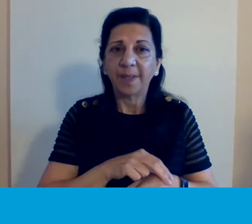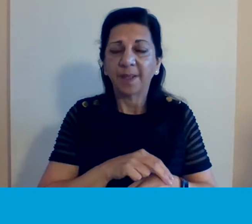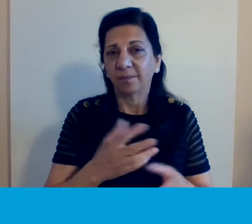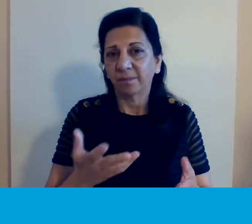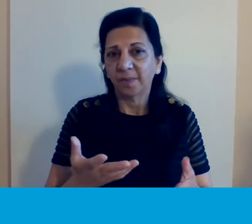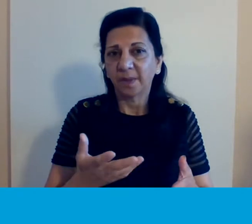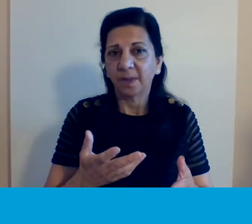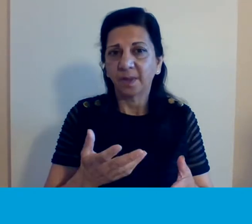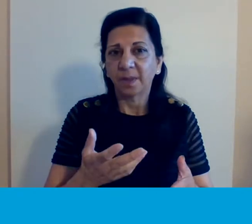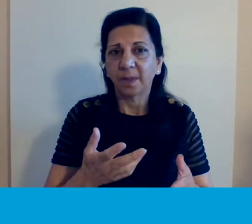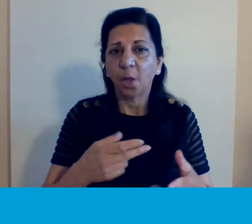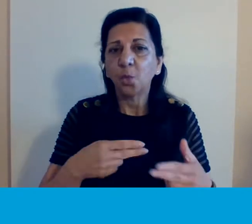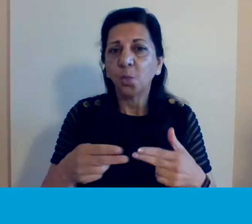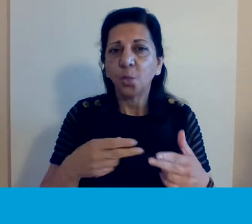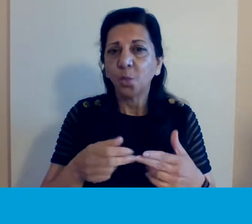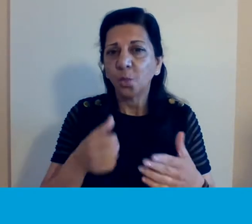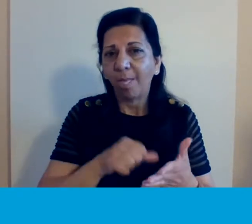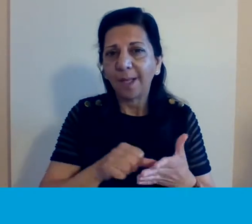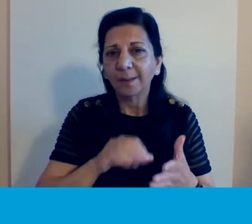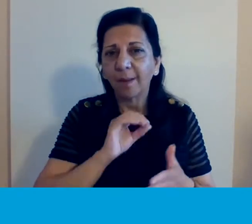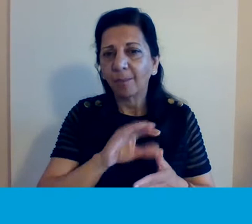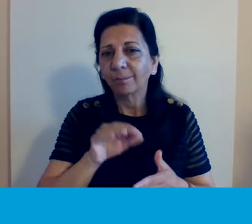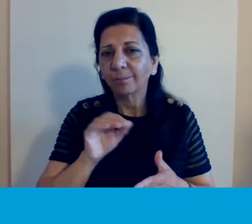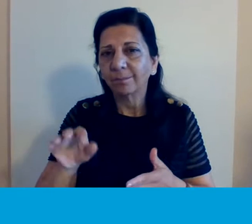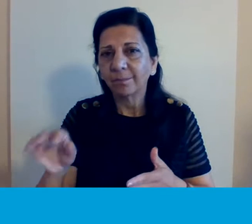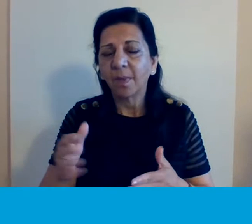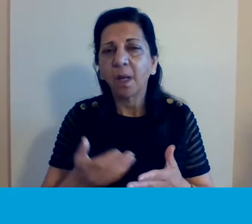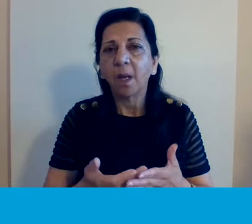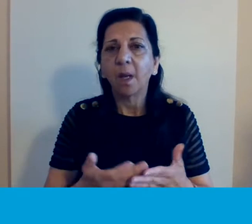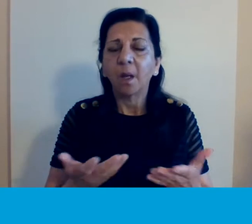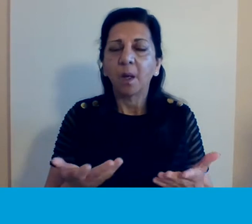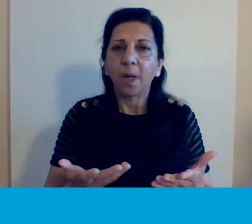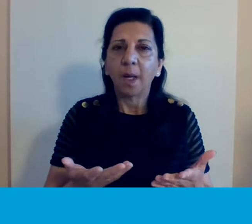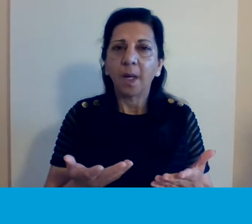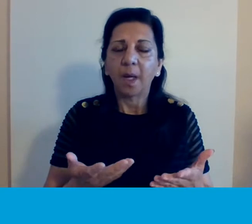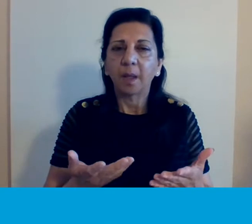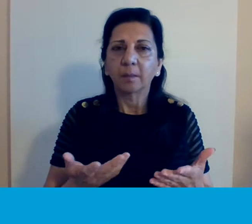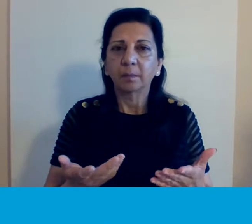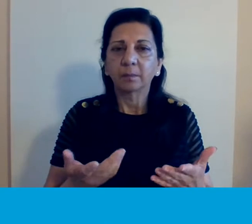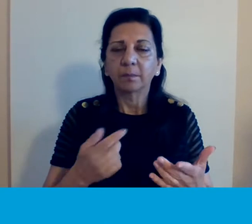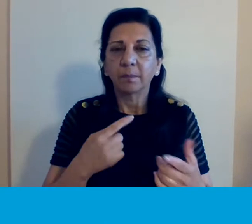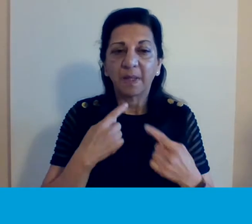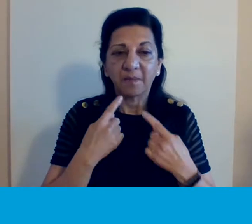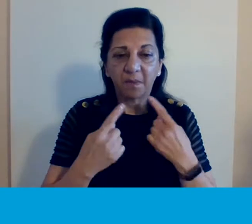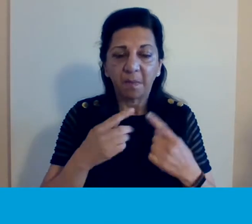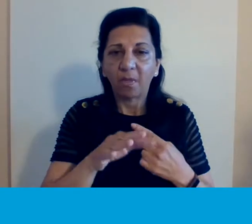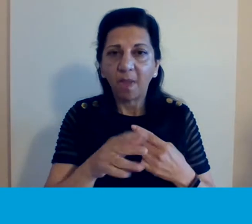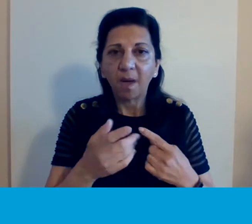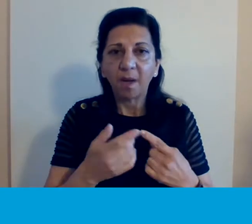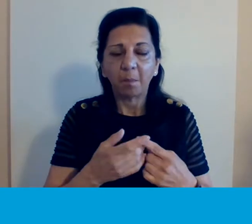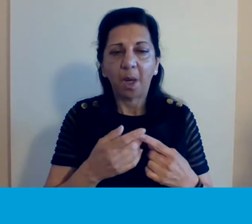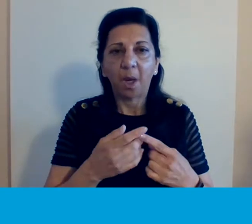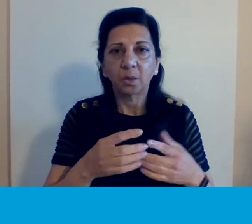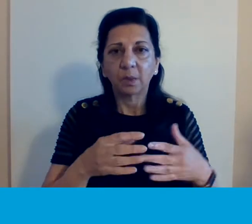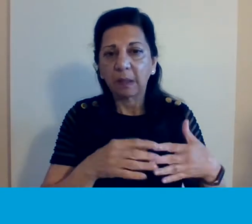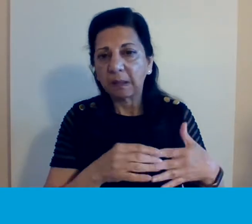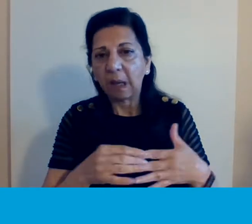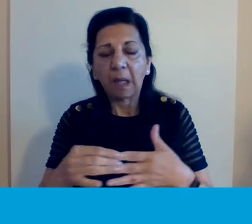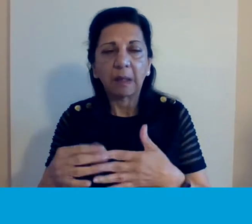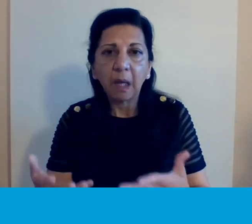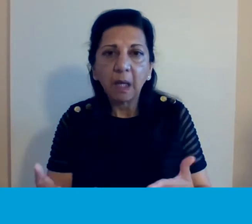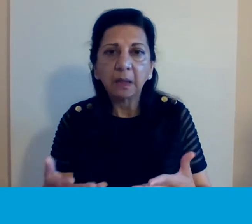the national guidance and changes and some of the requirements that we would ask our GP practices to